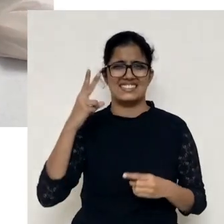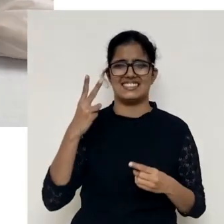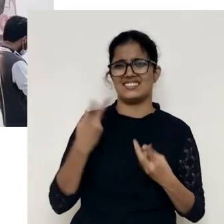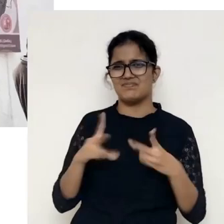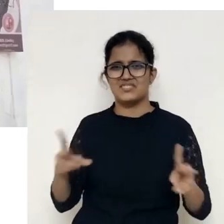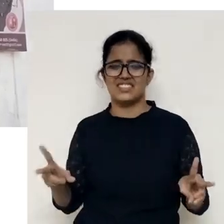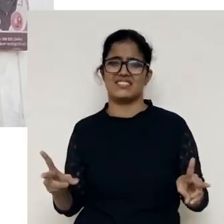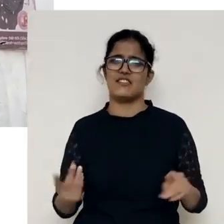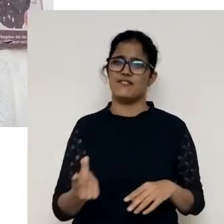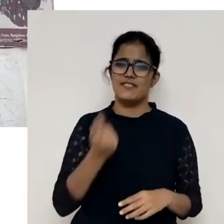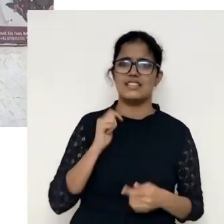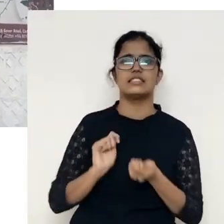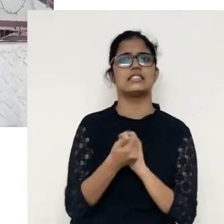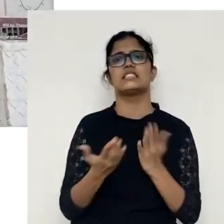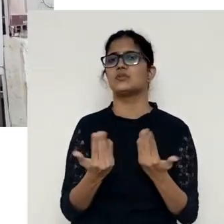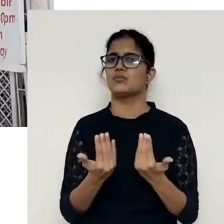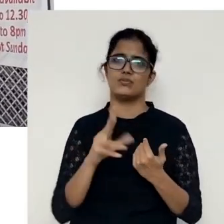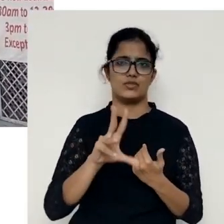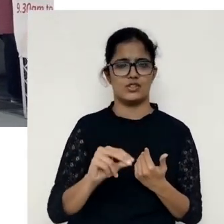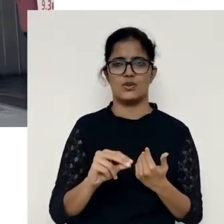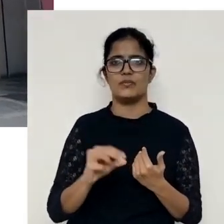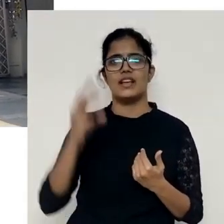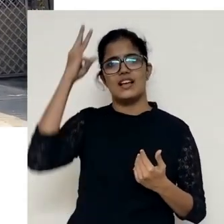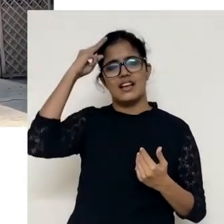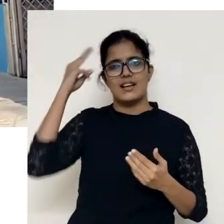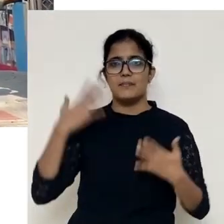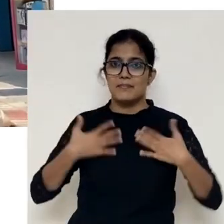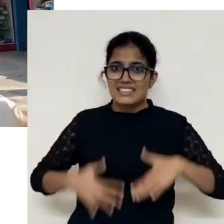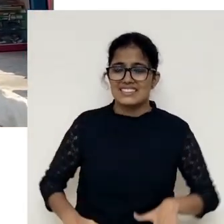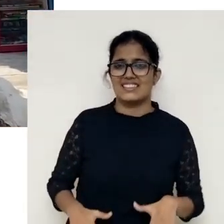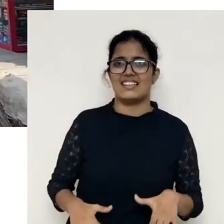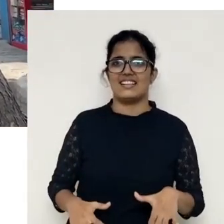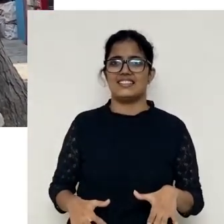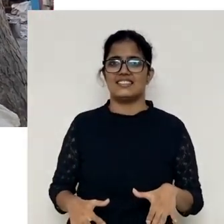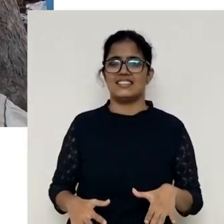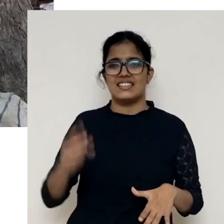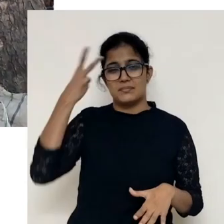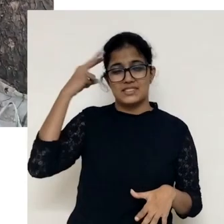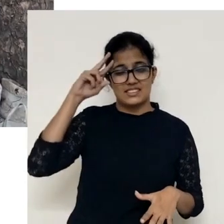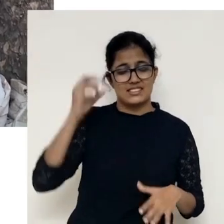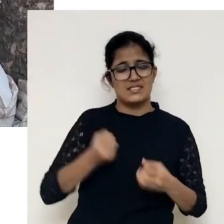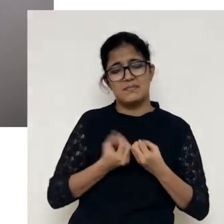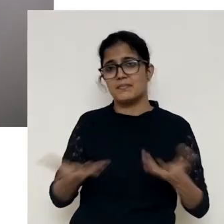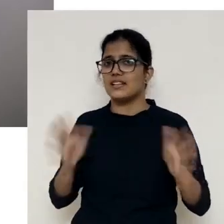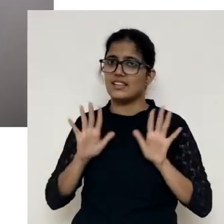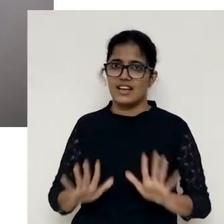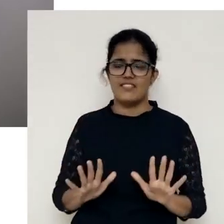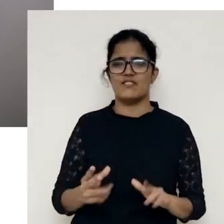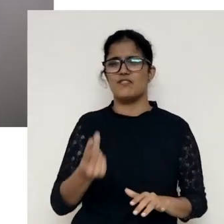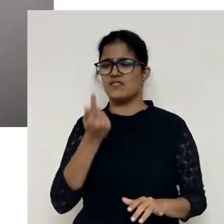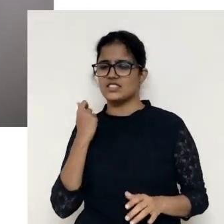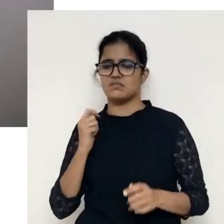Things cannot change overnight. For example, if mental health has very strong roots of having a certain kind of